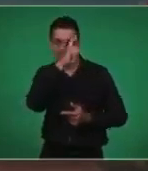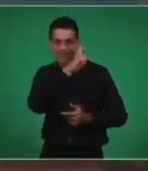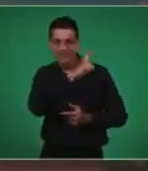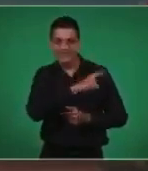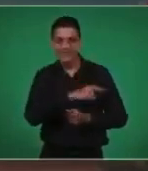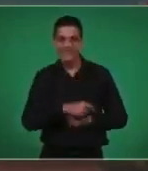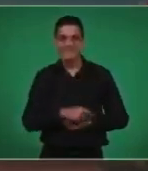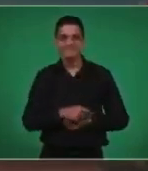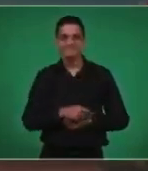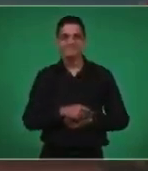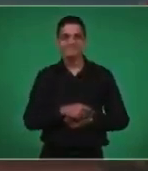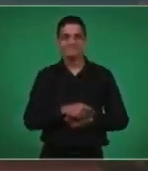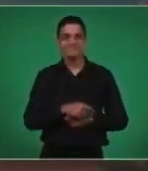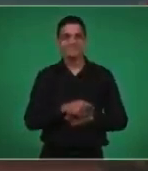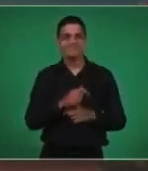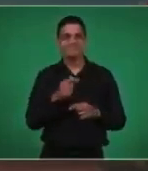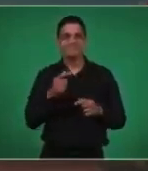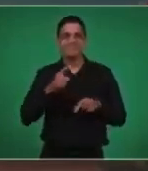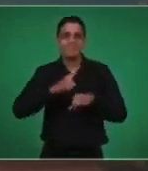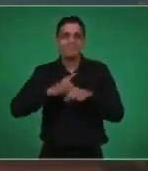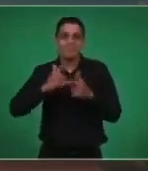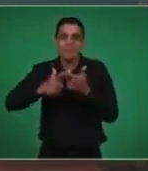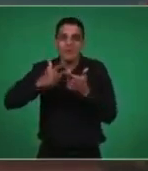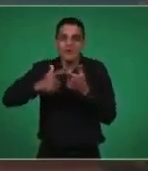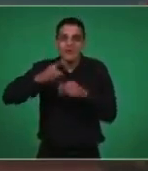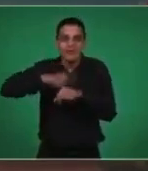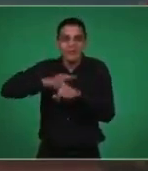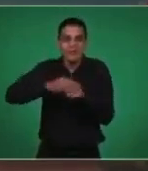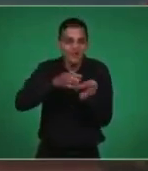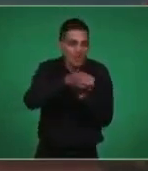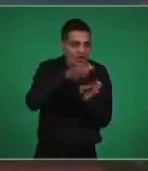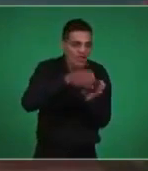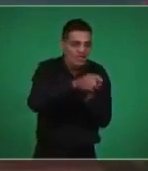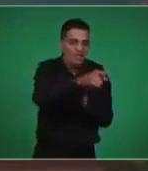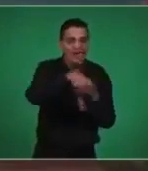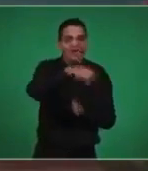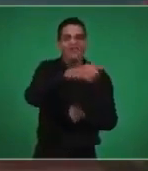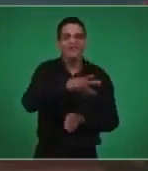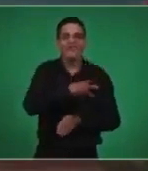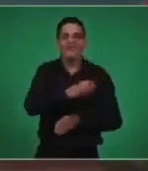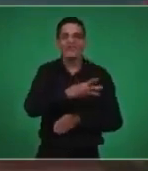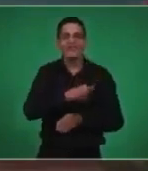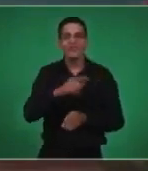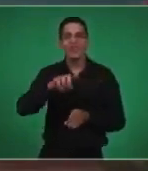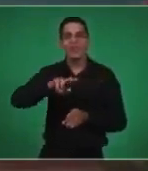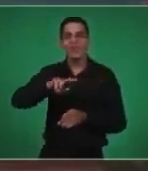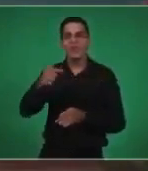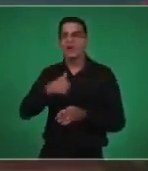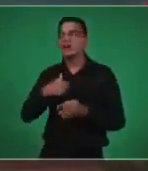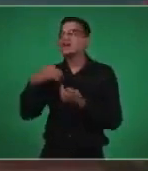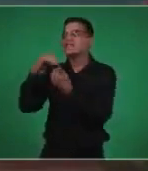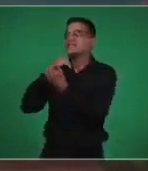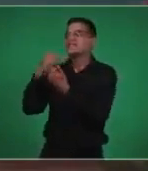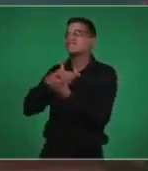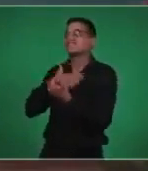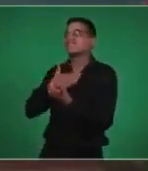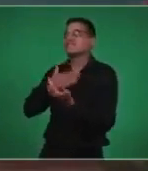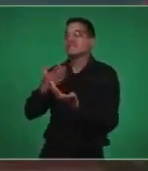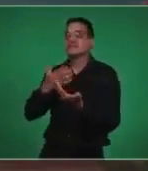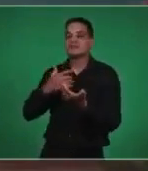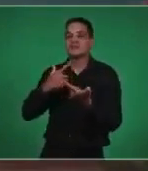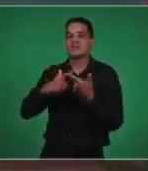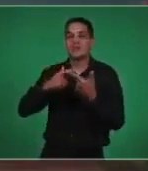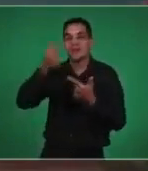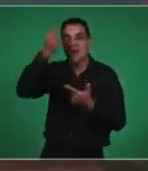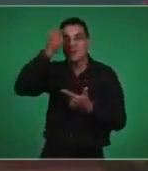difficulty to guide, that instruct their children. And the Lord gave the instruction that in their mind, there